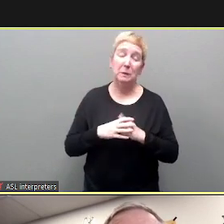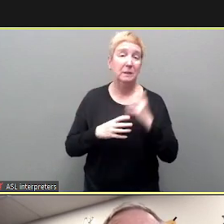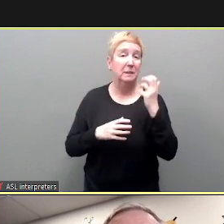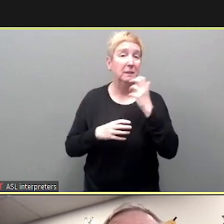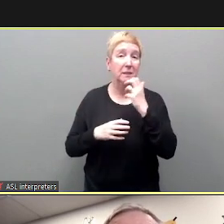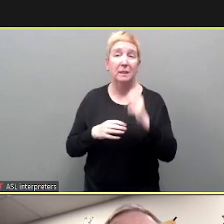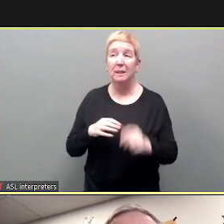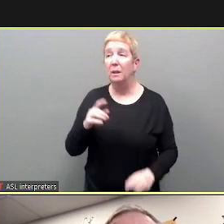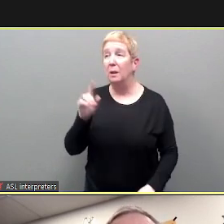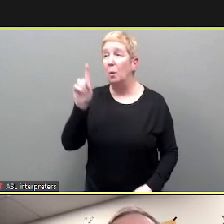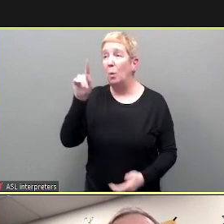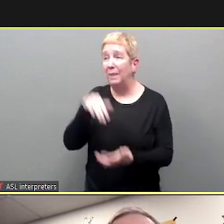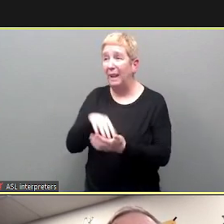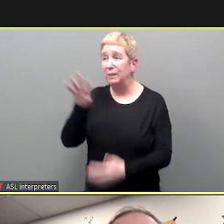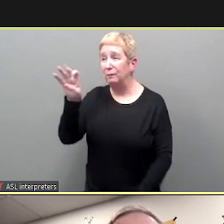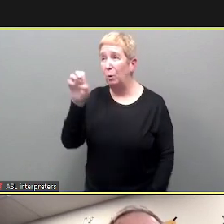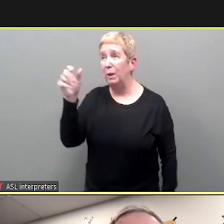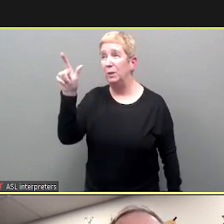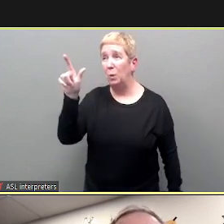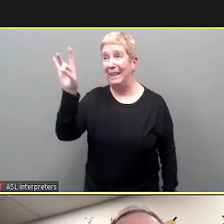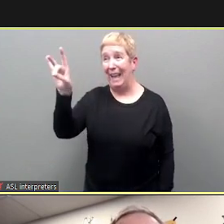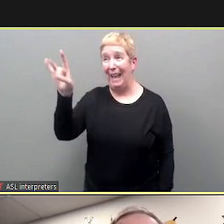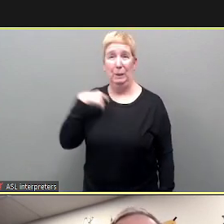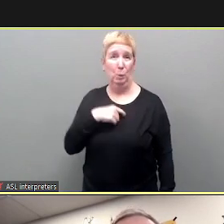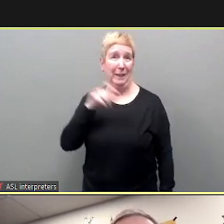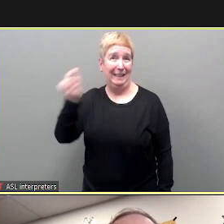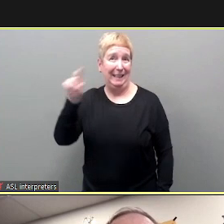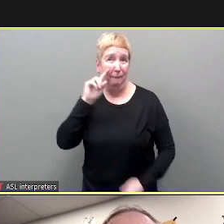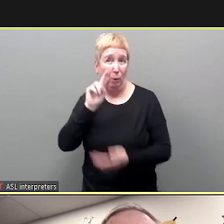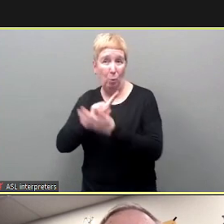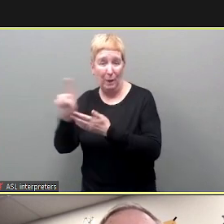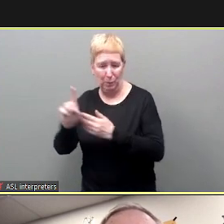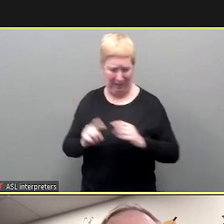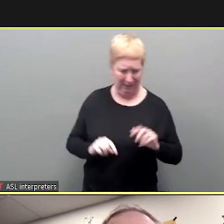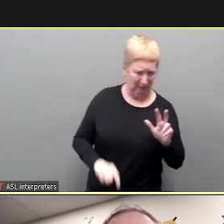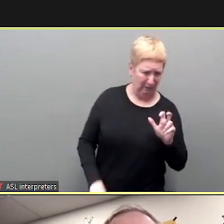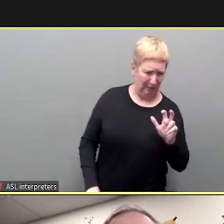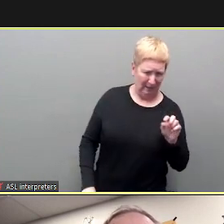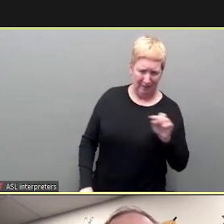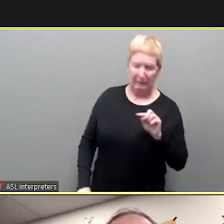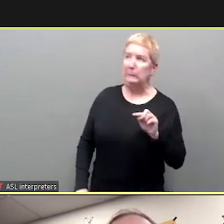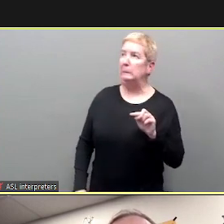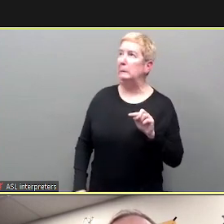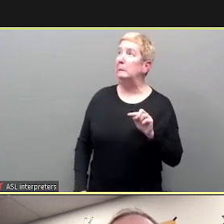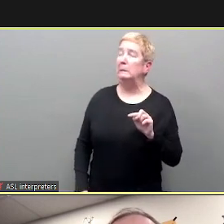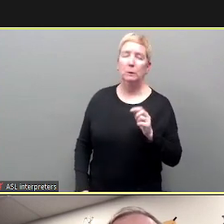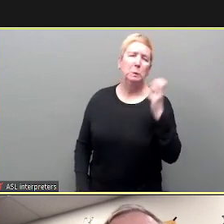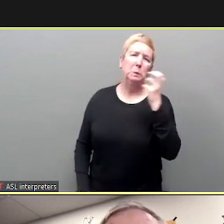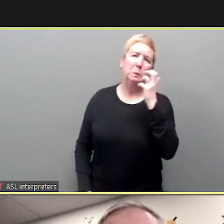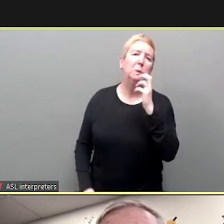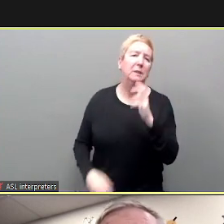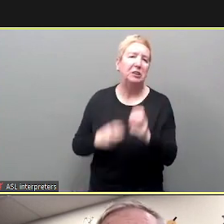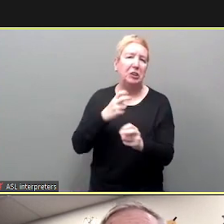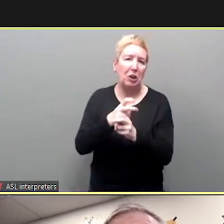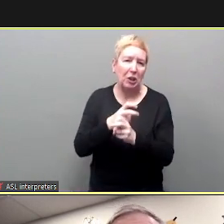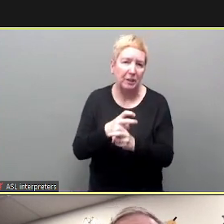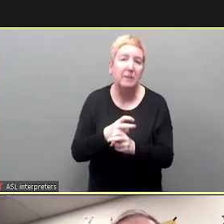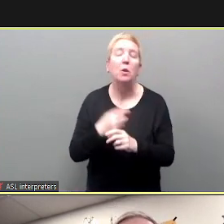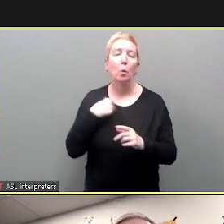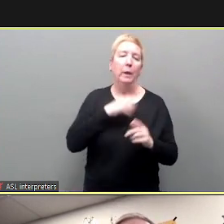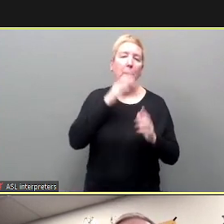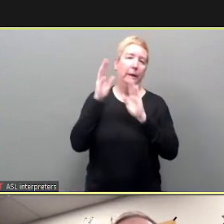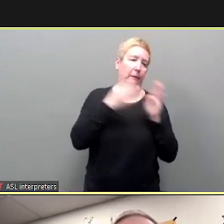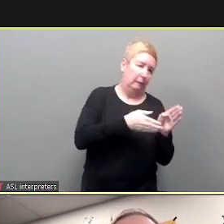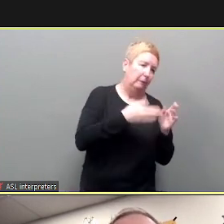to 1,428 doses in a week. So that's where we think remdesivir can help. And of course, we're working really